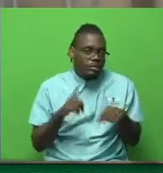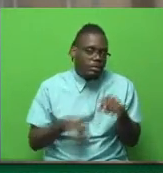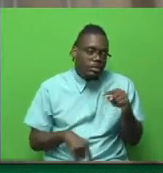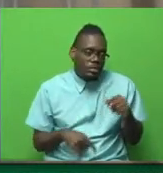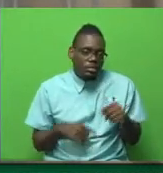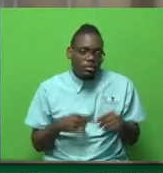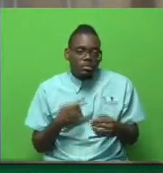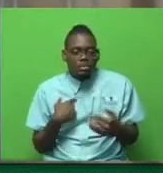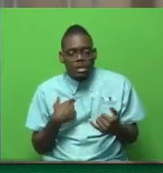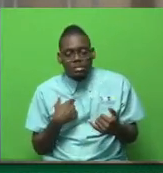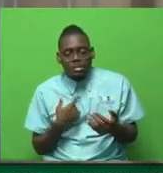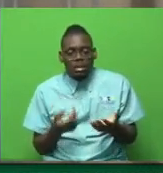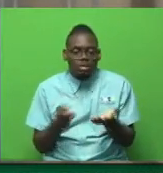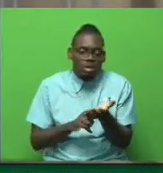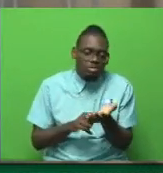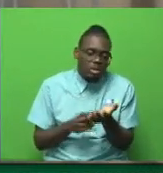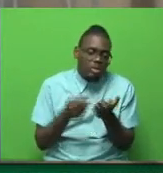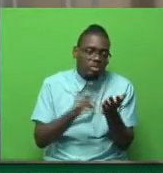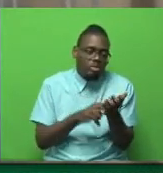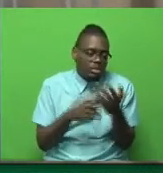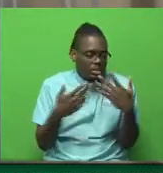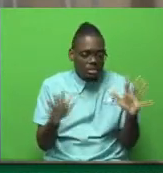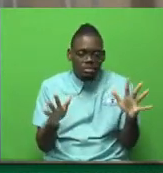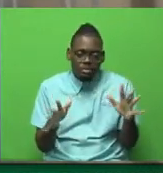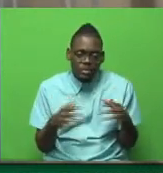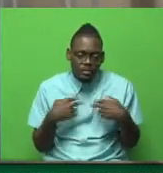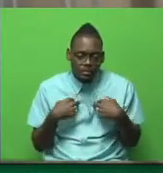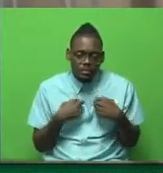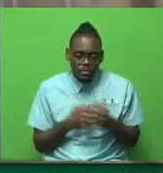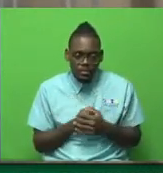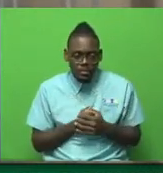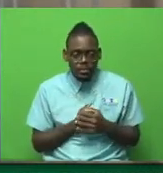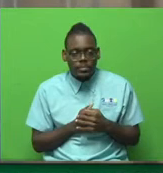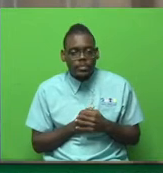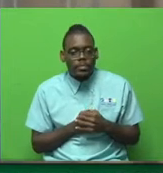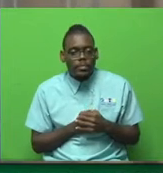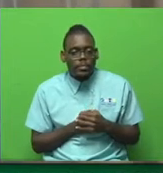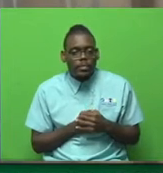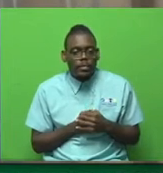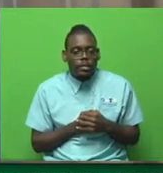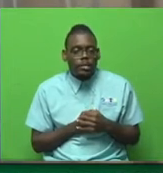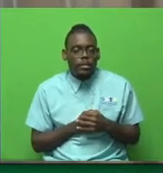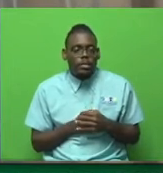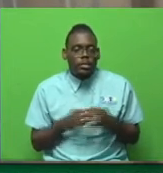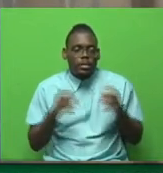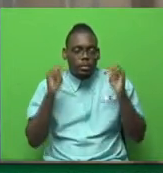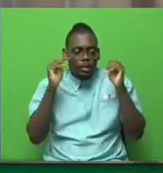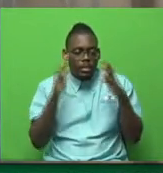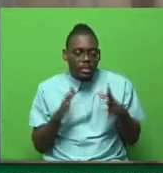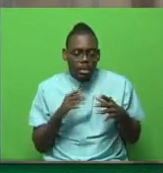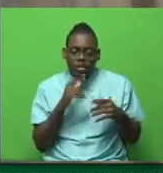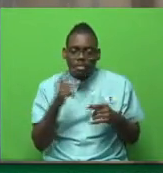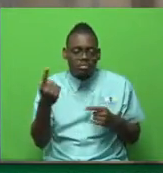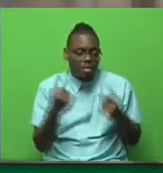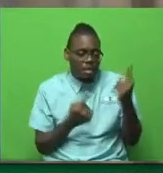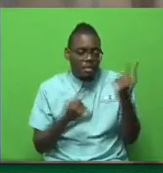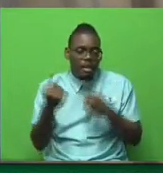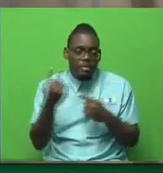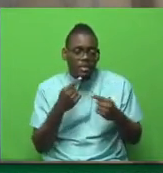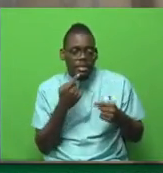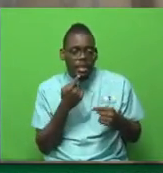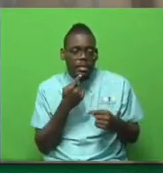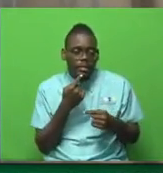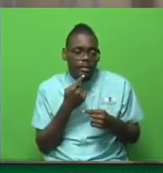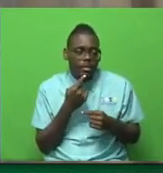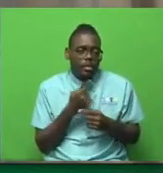side Madam speaker have come here to this Parliament and made broad pronouncements of multi-billion dollar Investments That Never